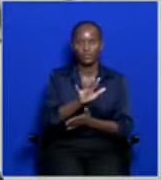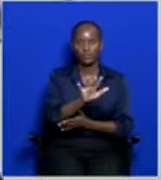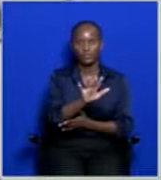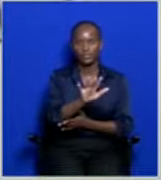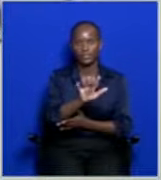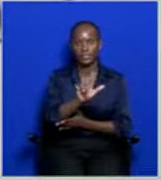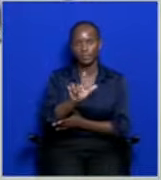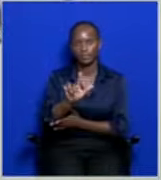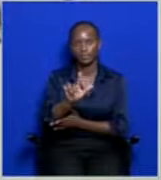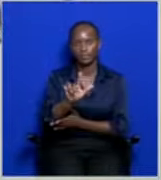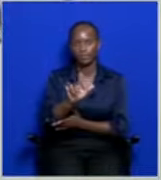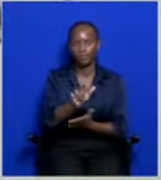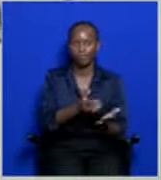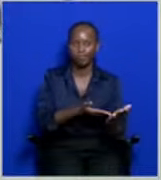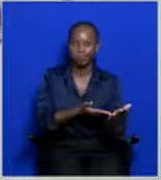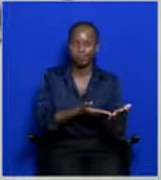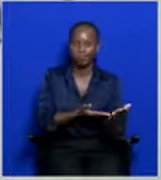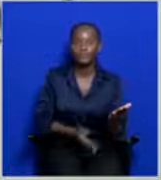in fact, we started